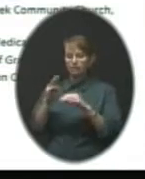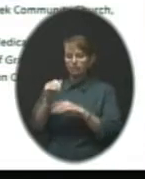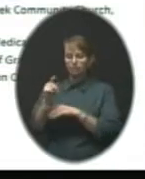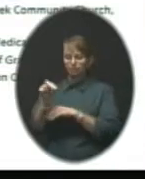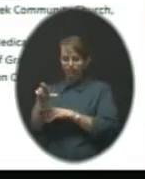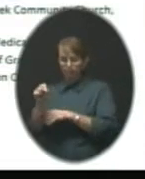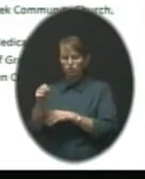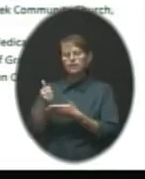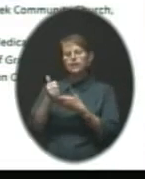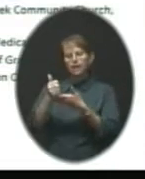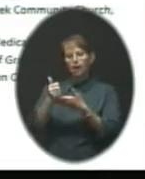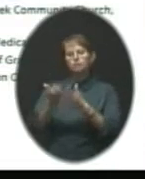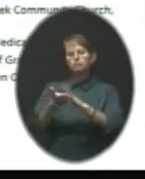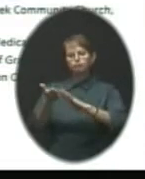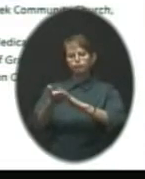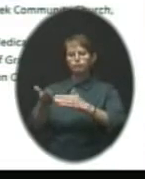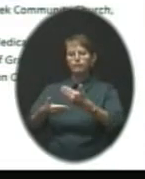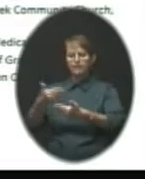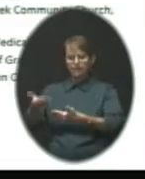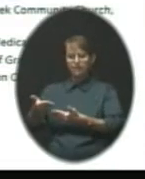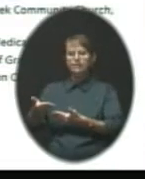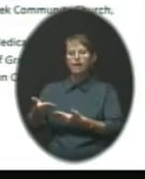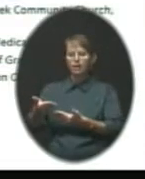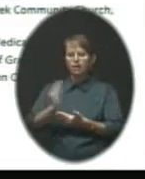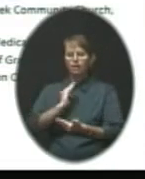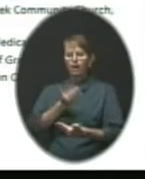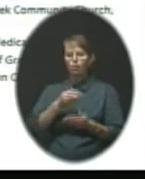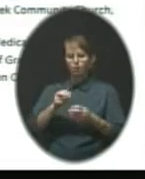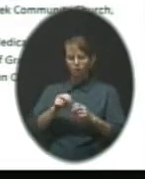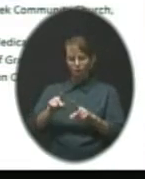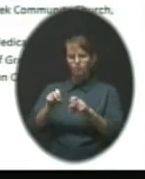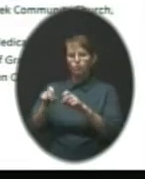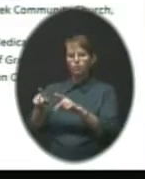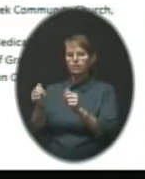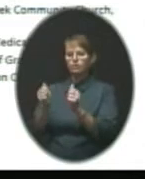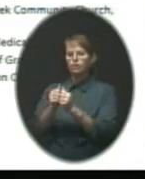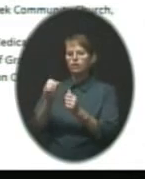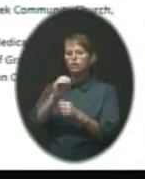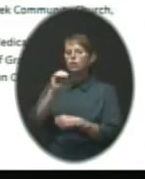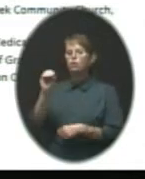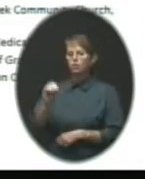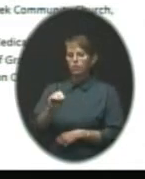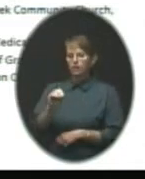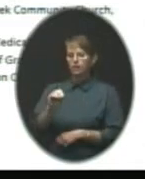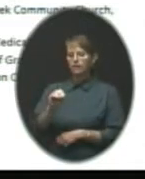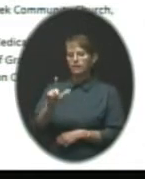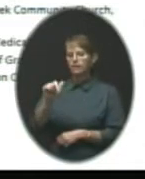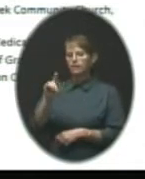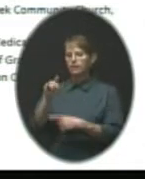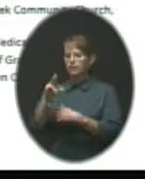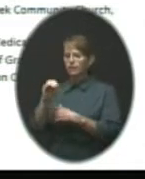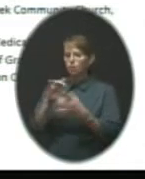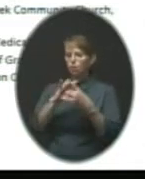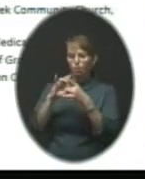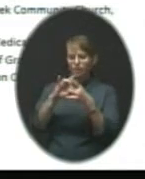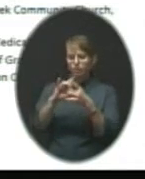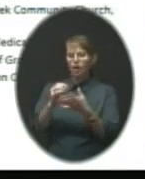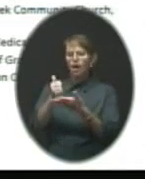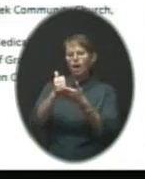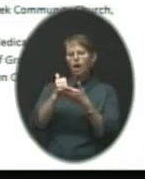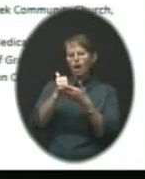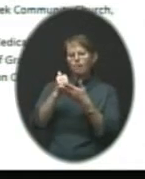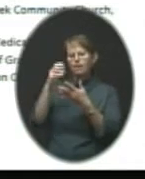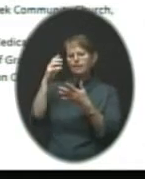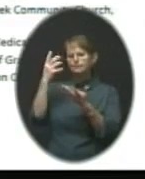helped facilitate our opportunities that we had as the Latino Coalition and helped to kind of brainstorm where we were